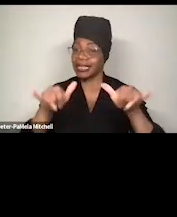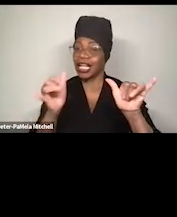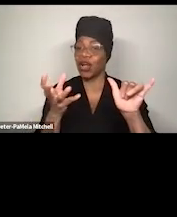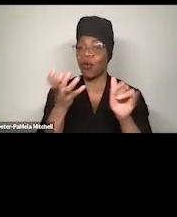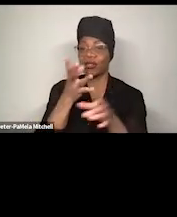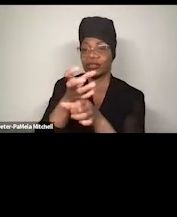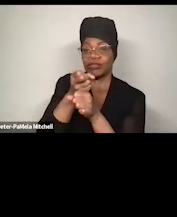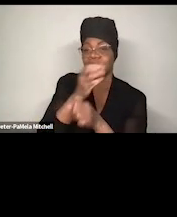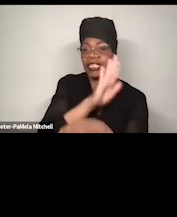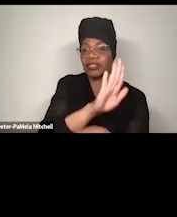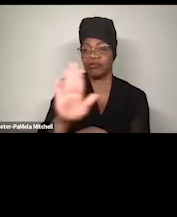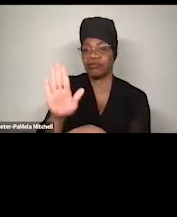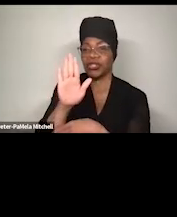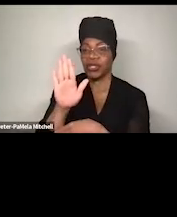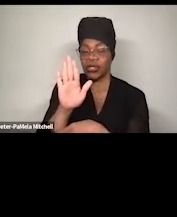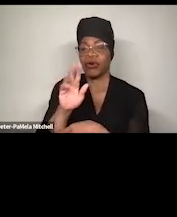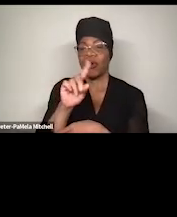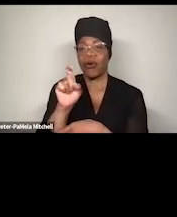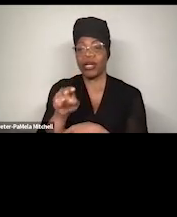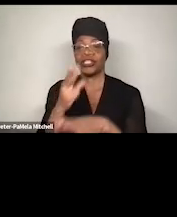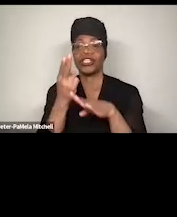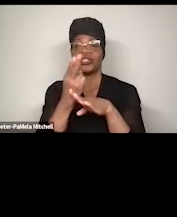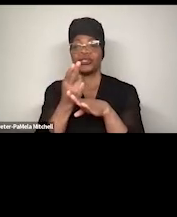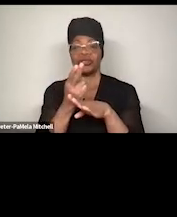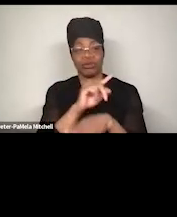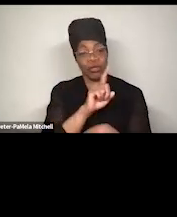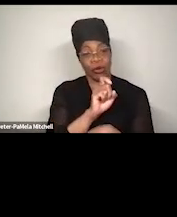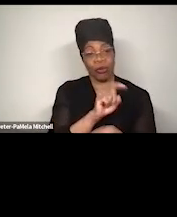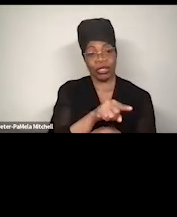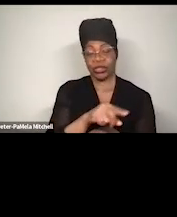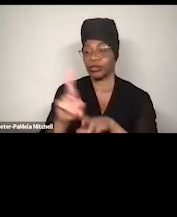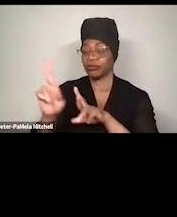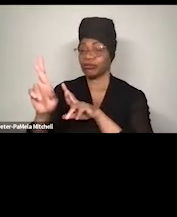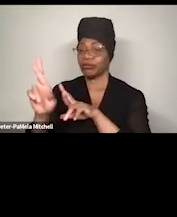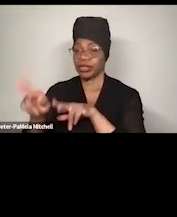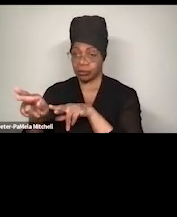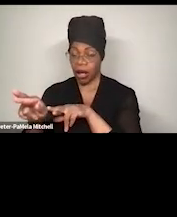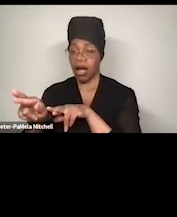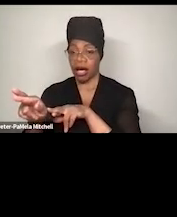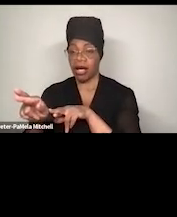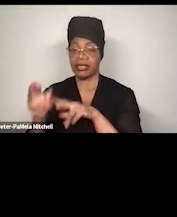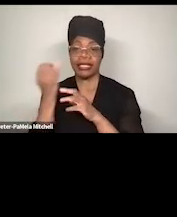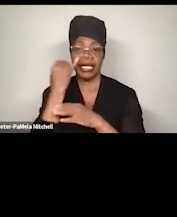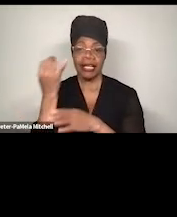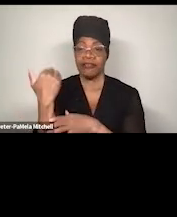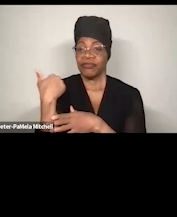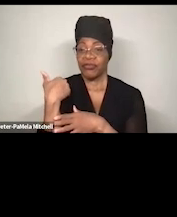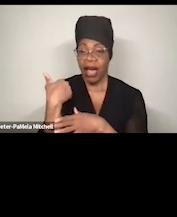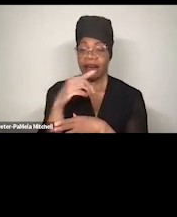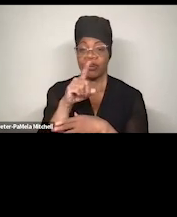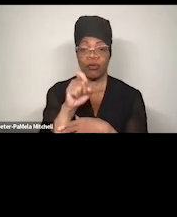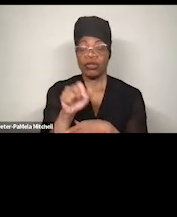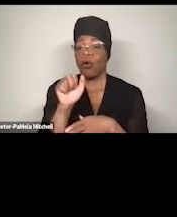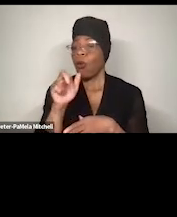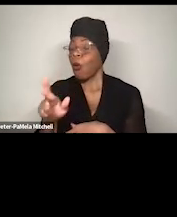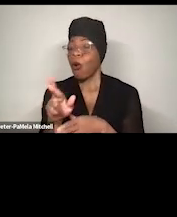the Q&A feature on Zoom to send us your questions, to send us your feedback. If something is really hitting the mark, let